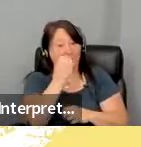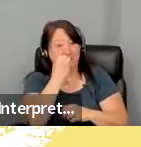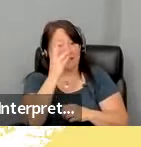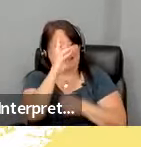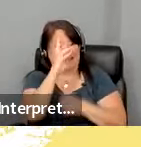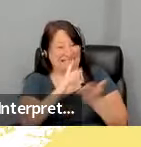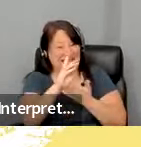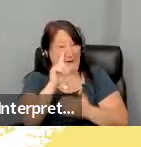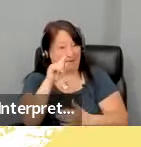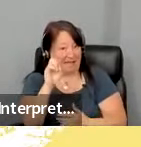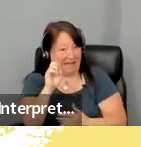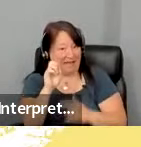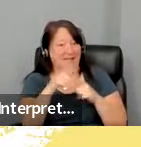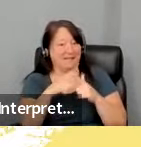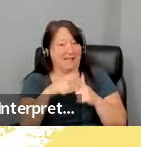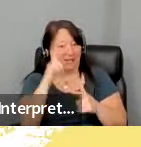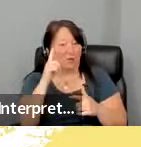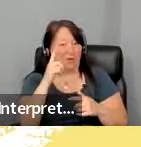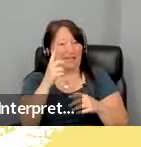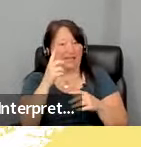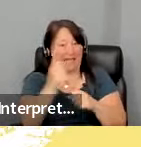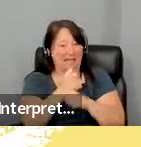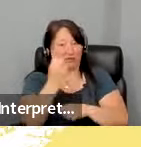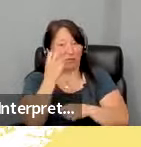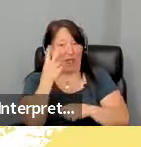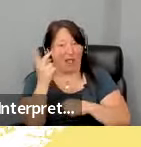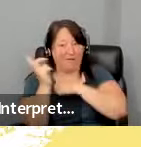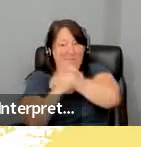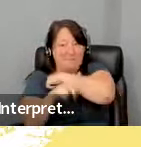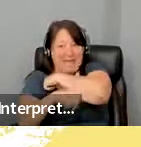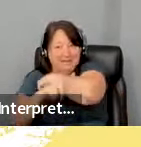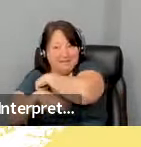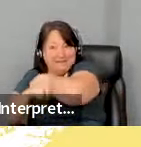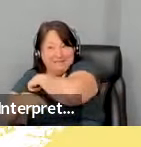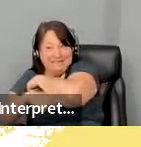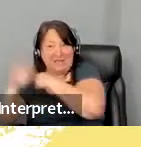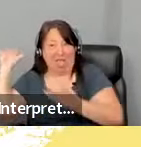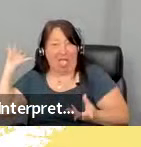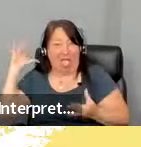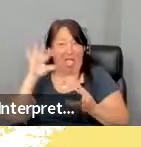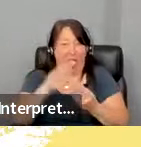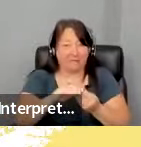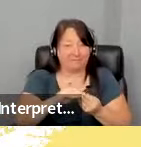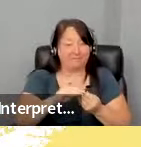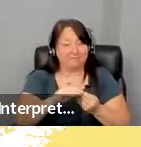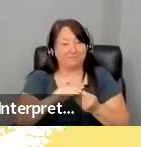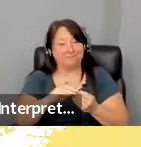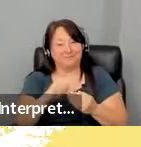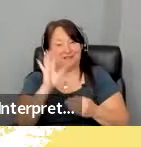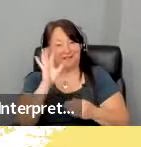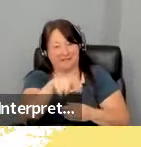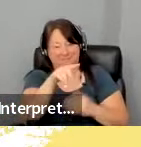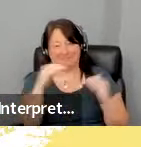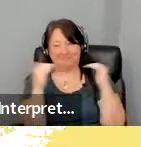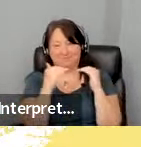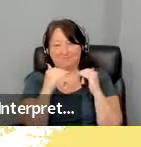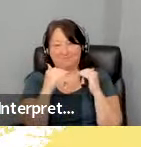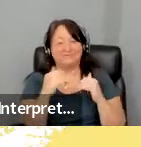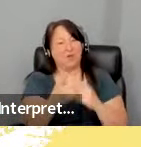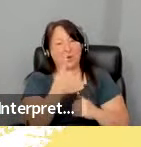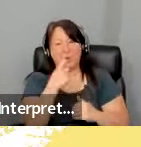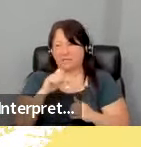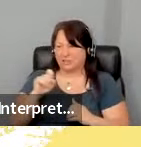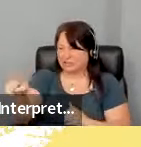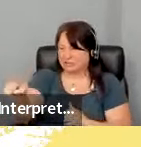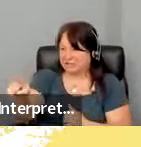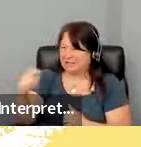you would have 12 penalties that would accrue, and they would add up under this calculation. The question that we get a lot about this is, what if